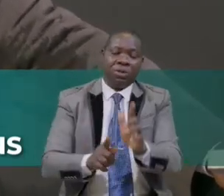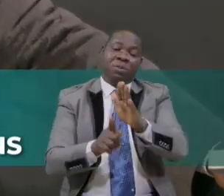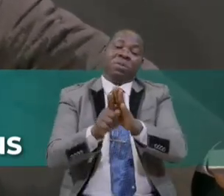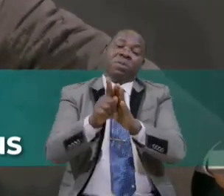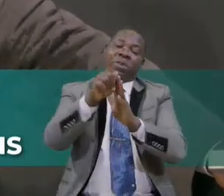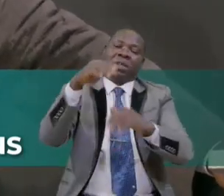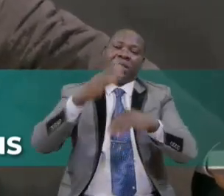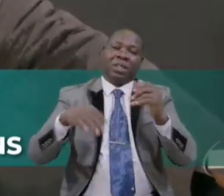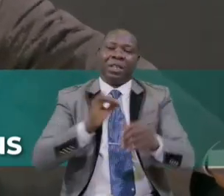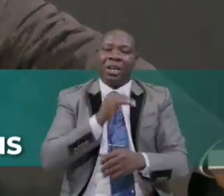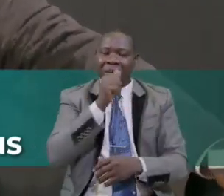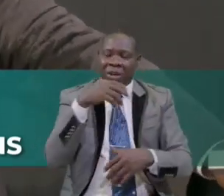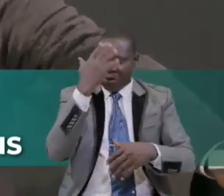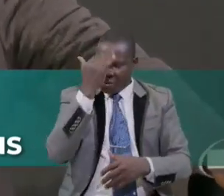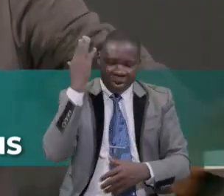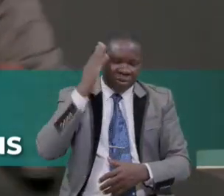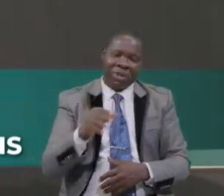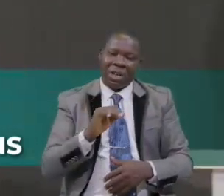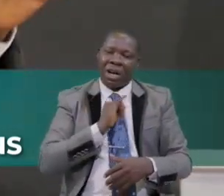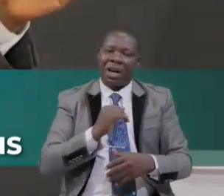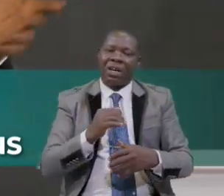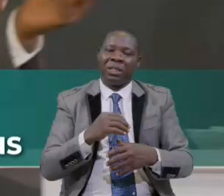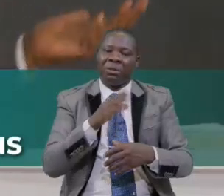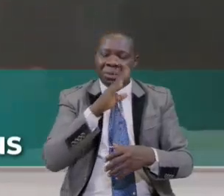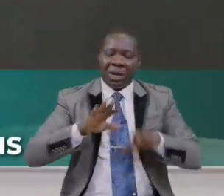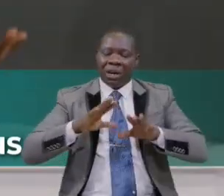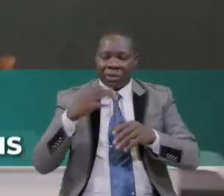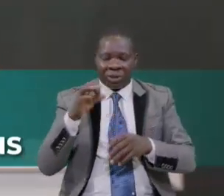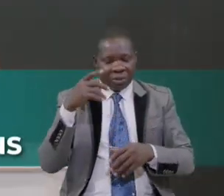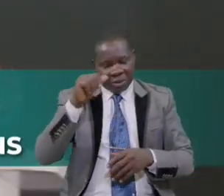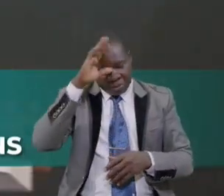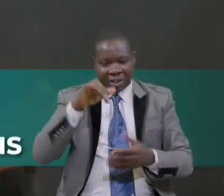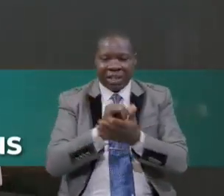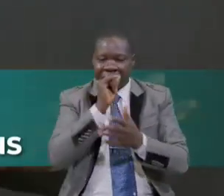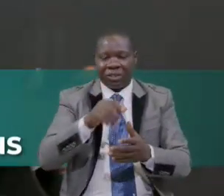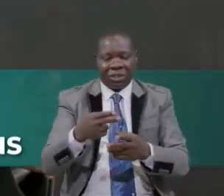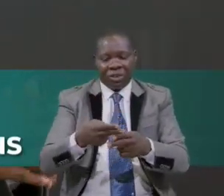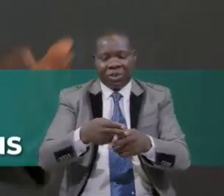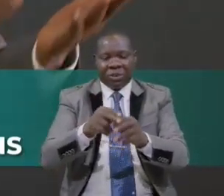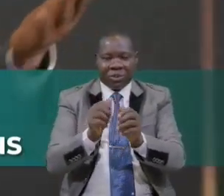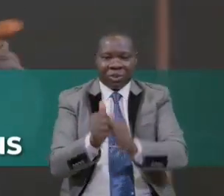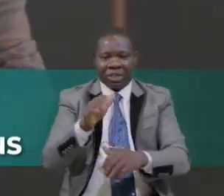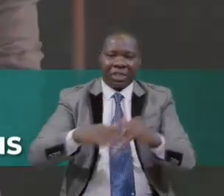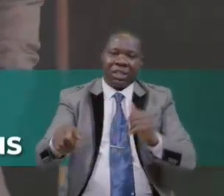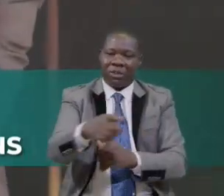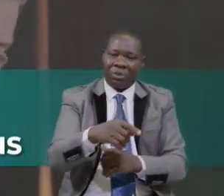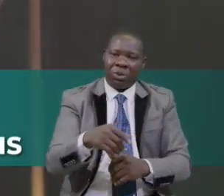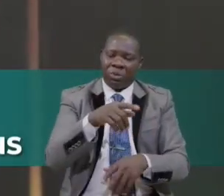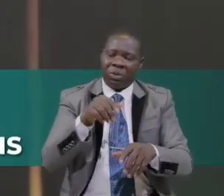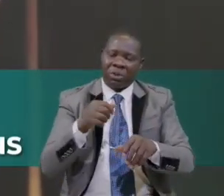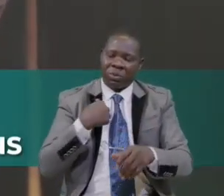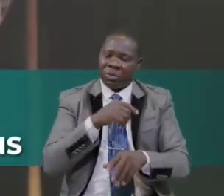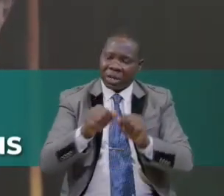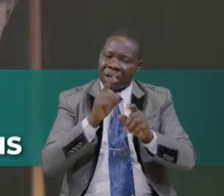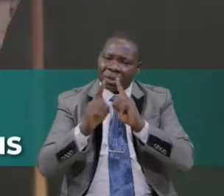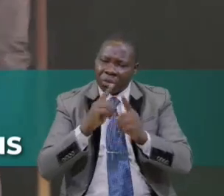going to be afraid of a man who is shorter than you are? And so we can interact easily. You can ask me questions. And we can ask